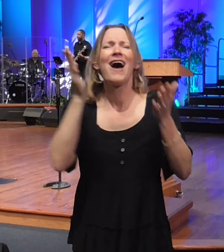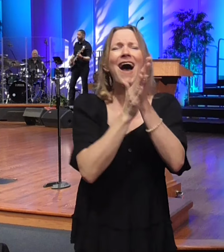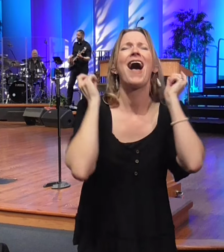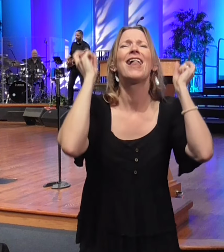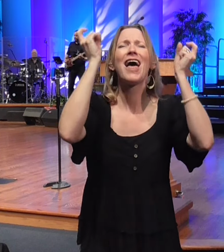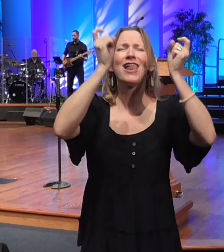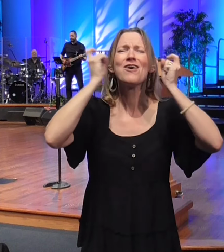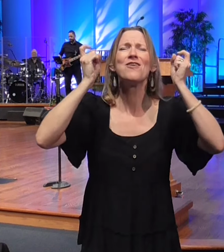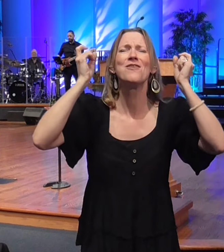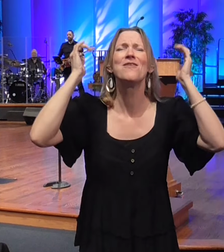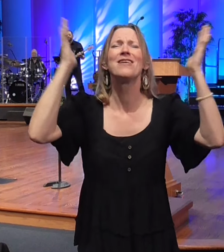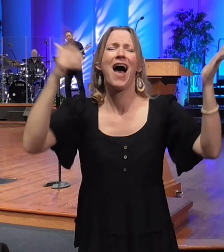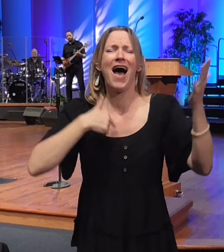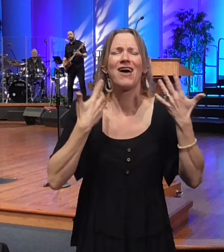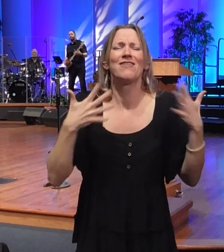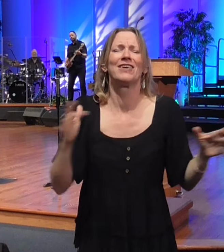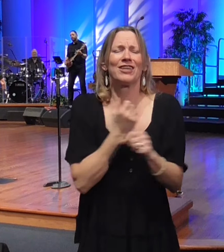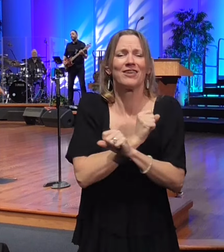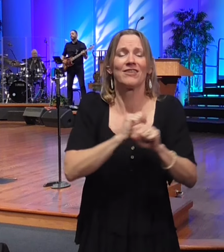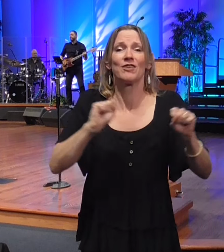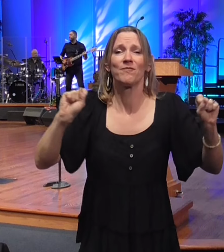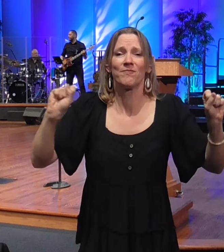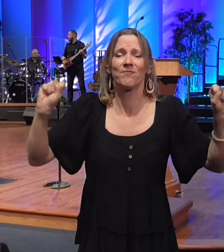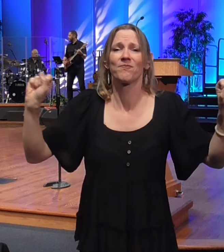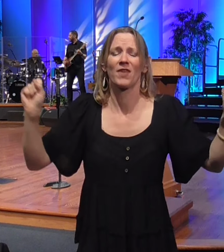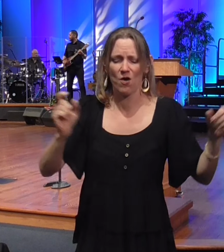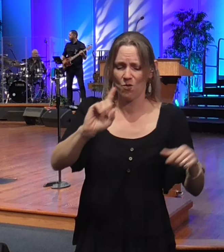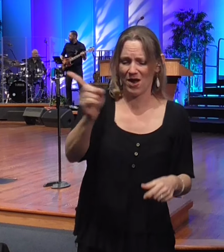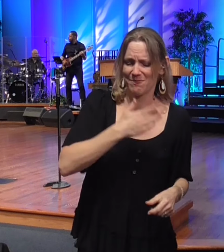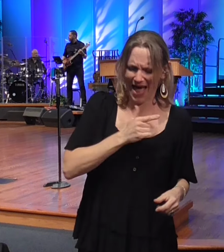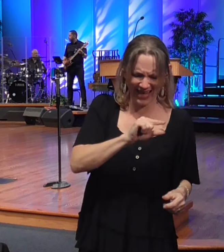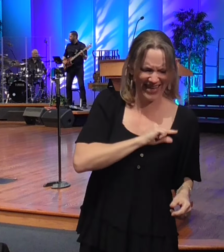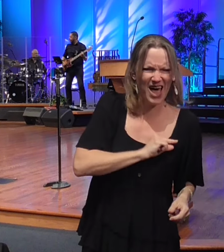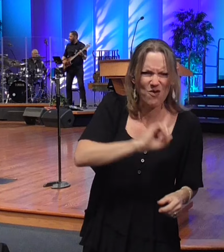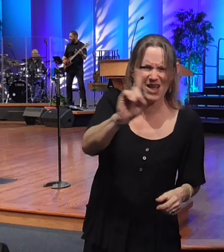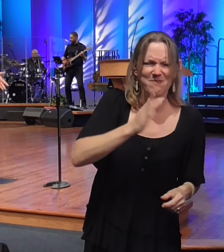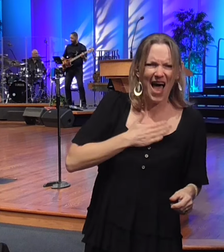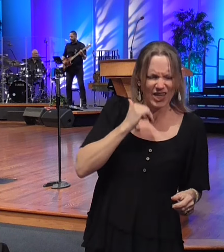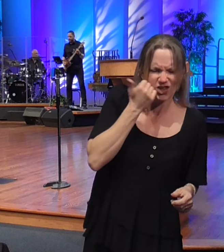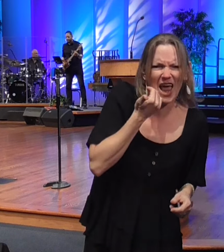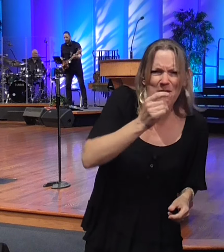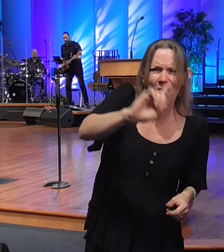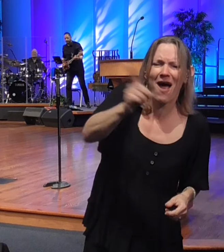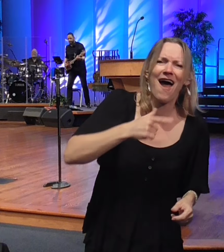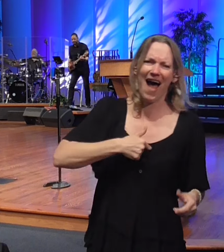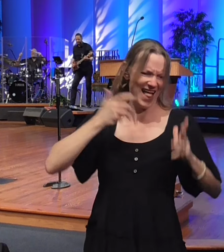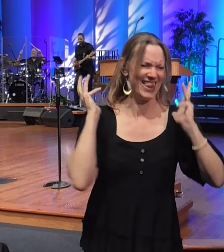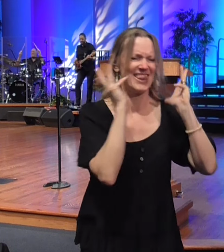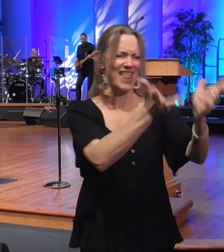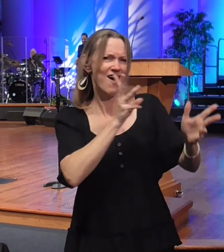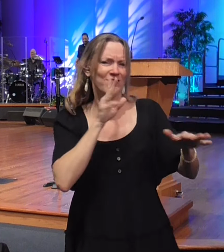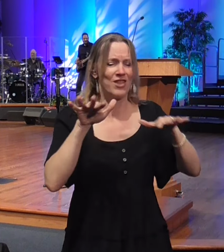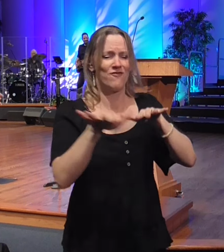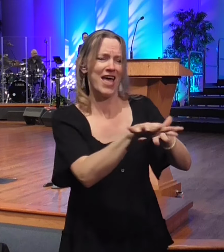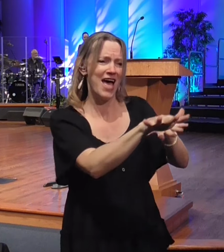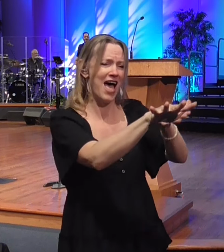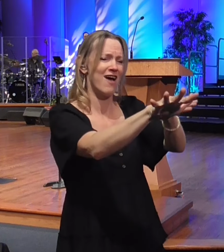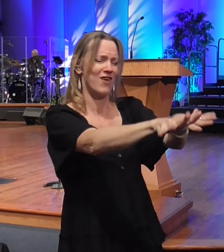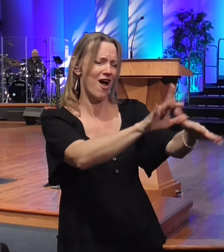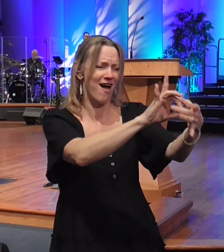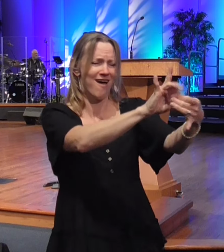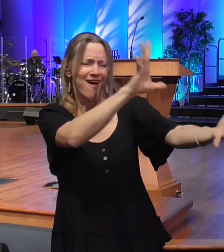Hallelujah, I've been delivered. Where is my guilt? Where is my shame? I left it in the